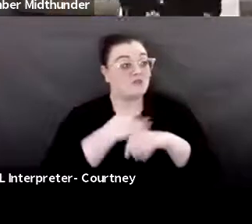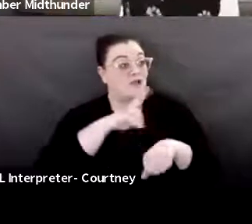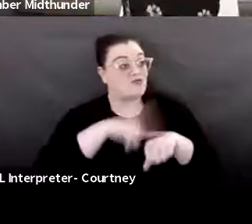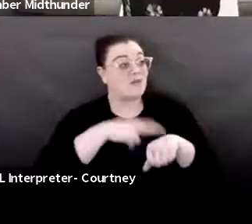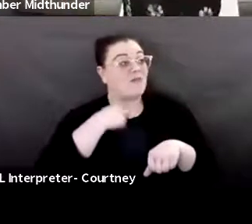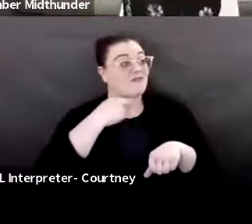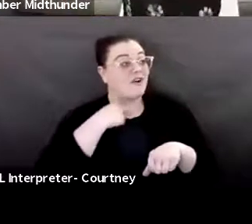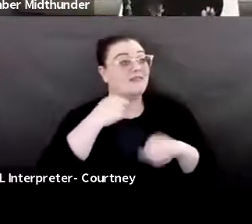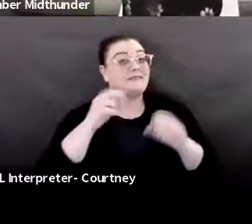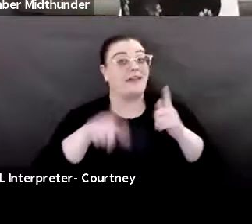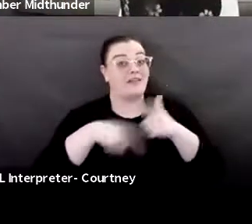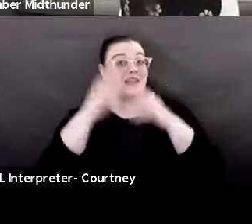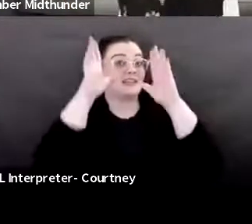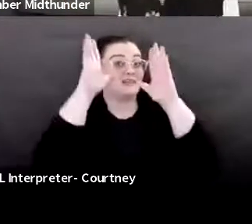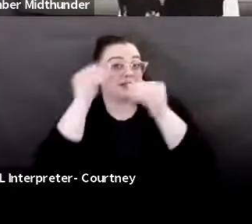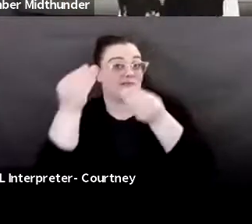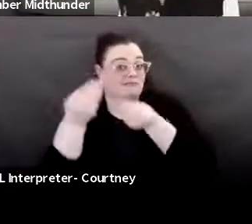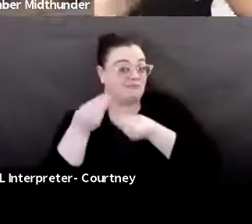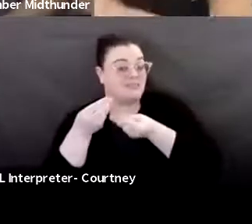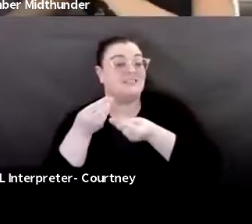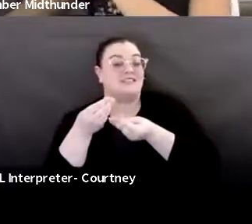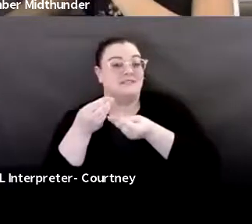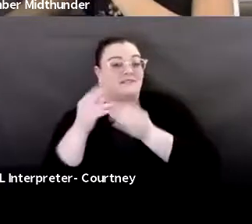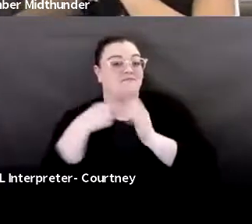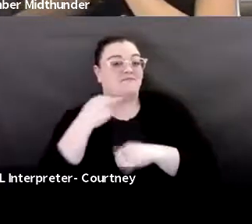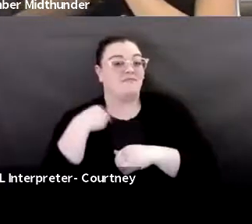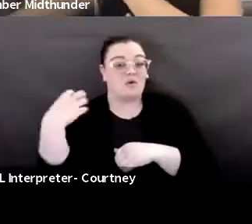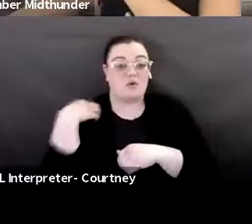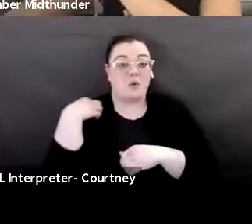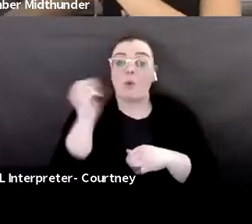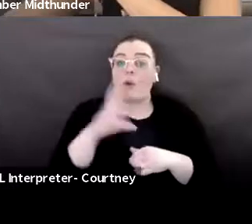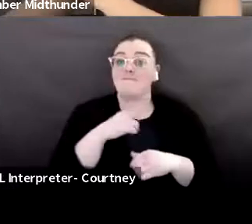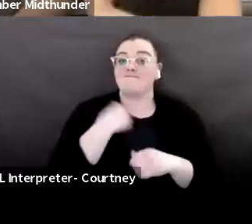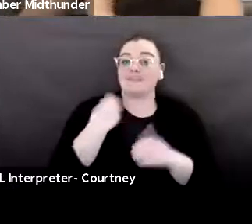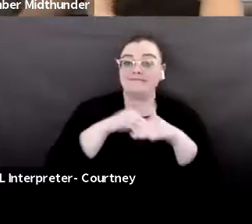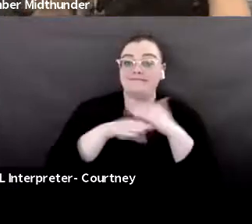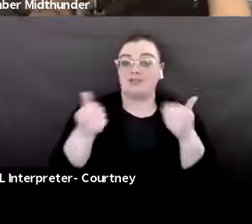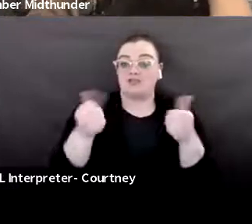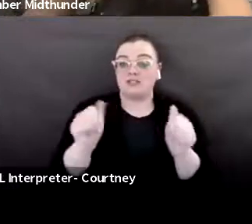should I risk trying to sound like an Indian from the old days and possibly sounding odd?